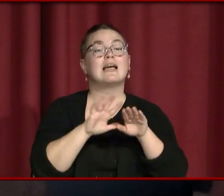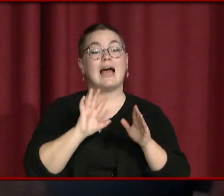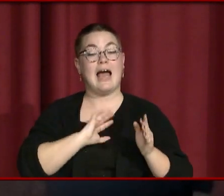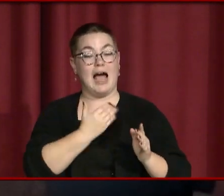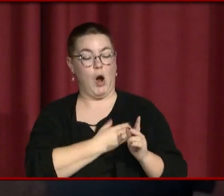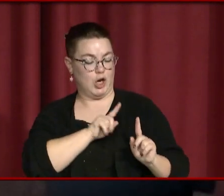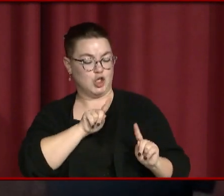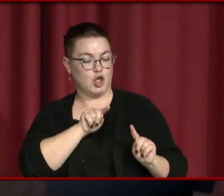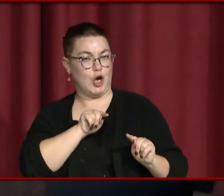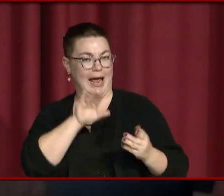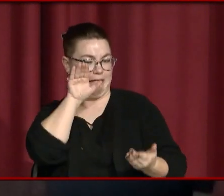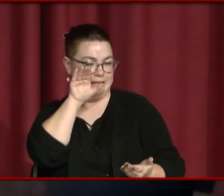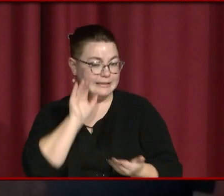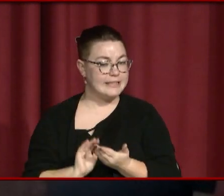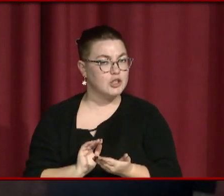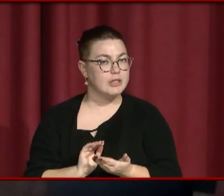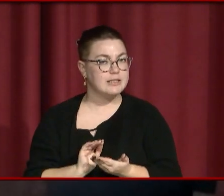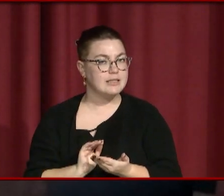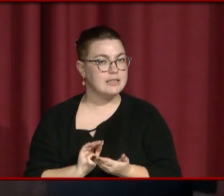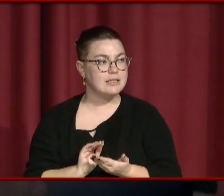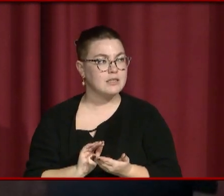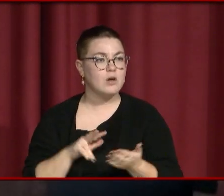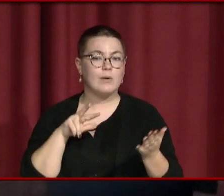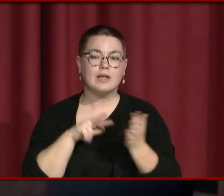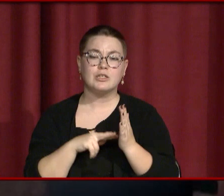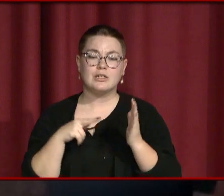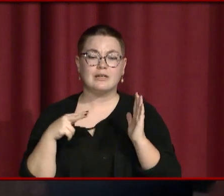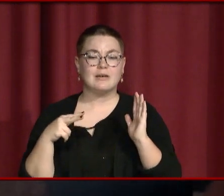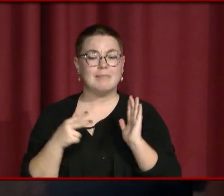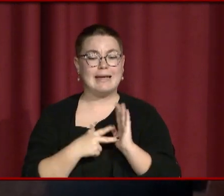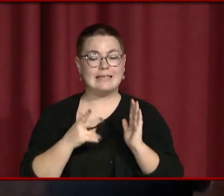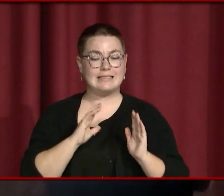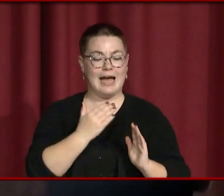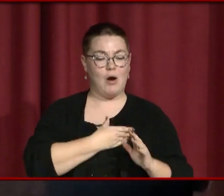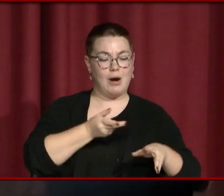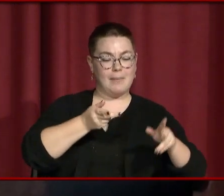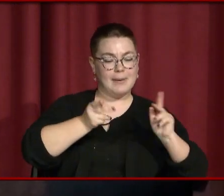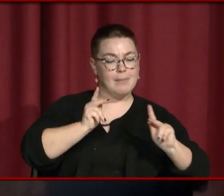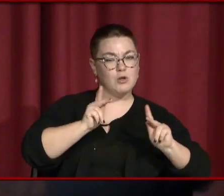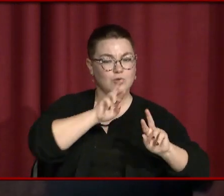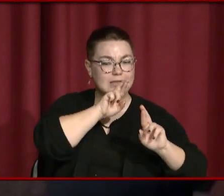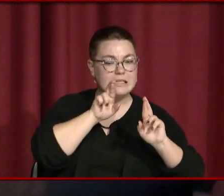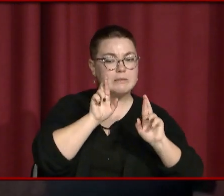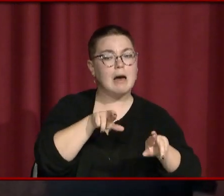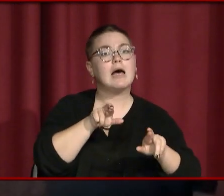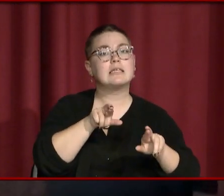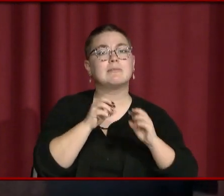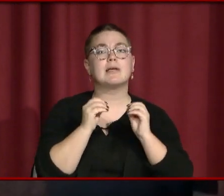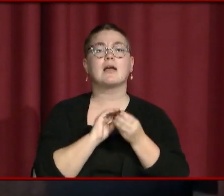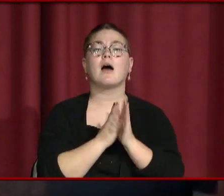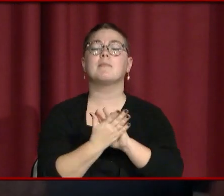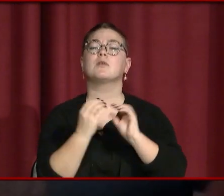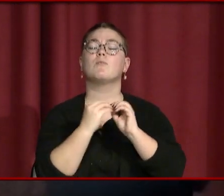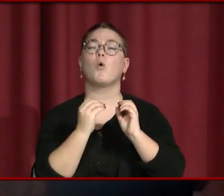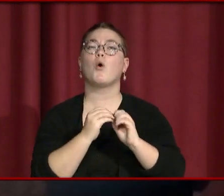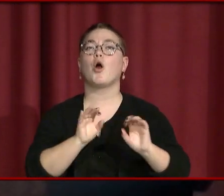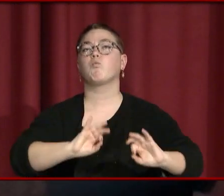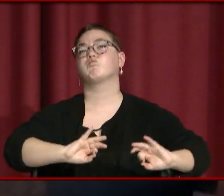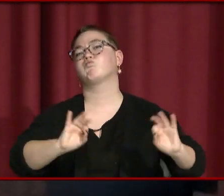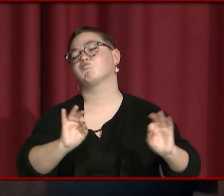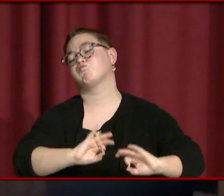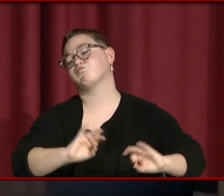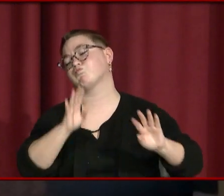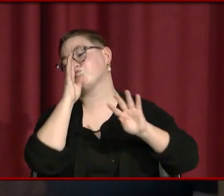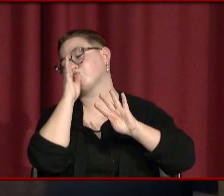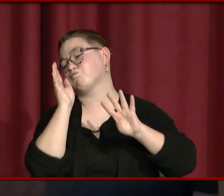government unresponsive to the people, which is the exact opposite as to what a representative government